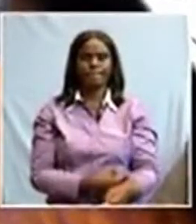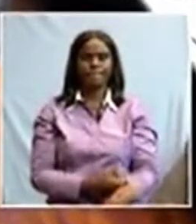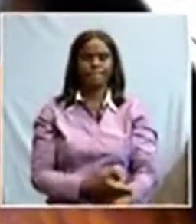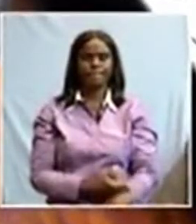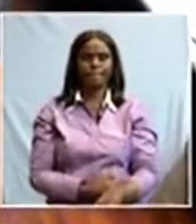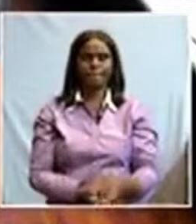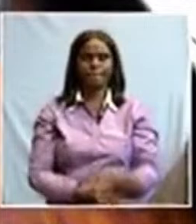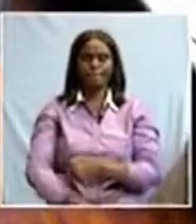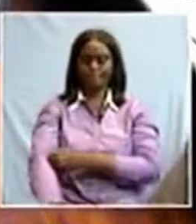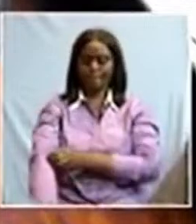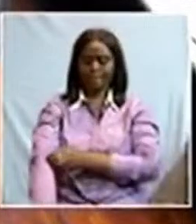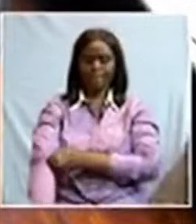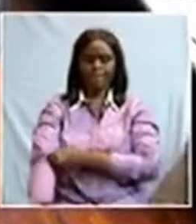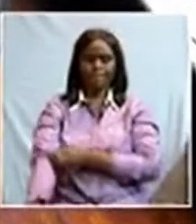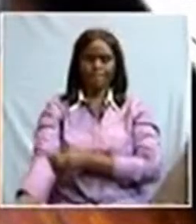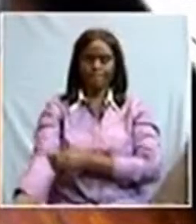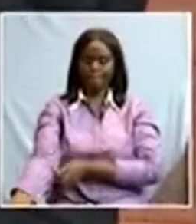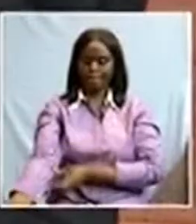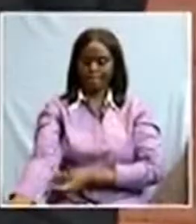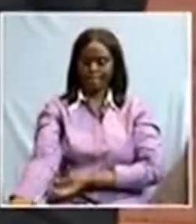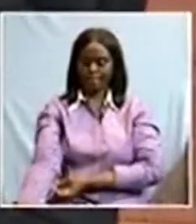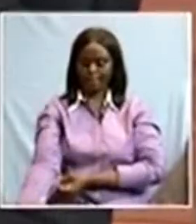I'm on page 13.